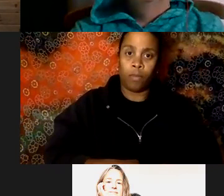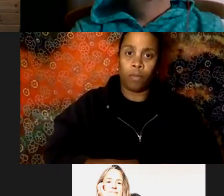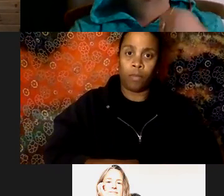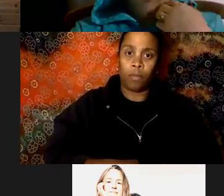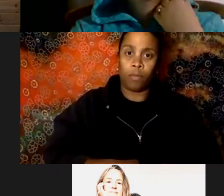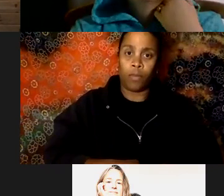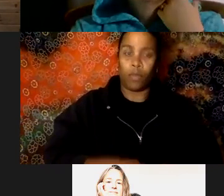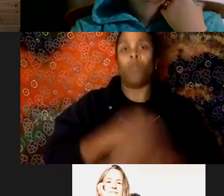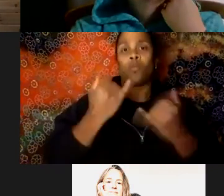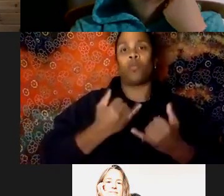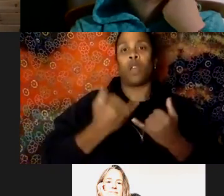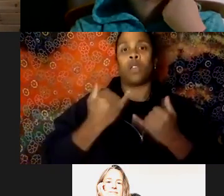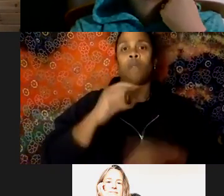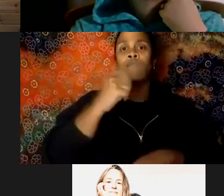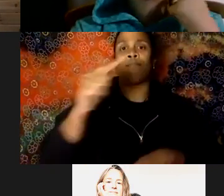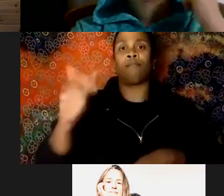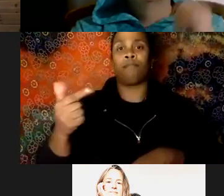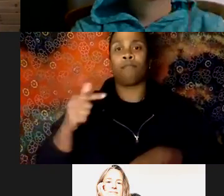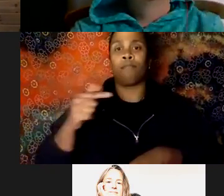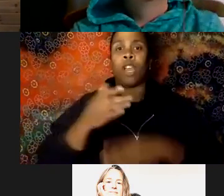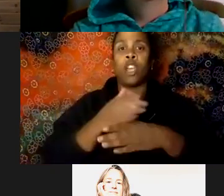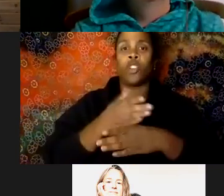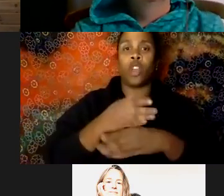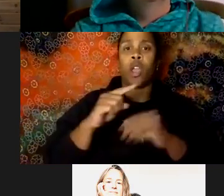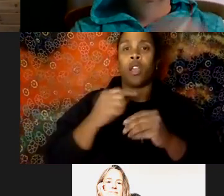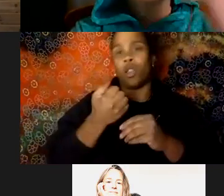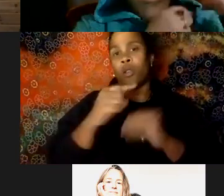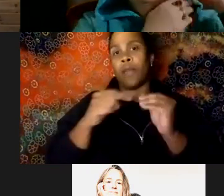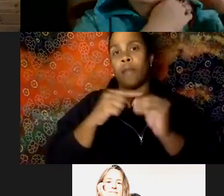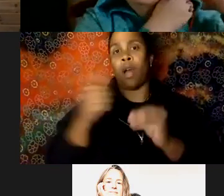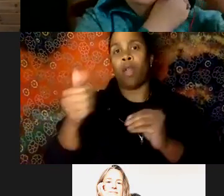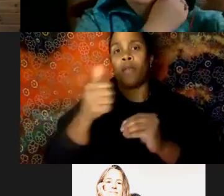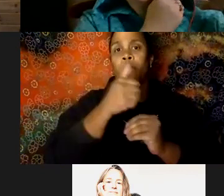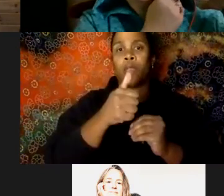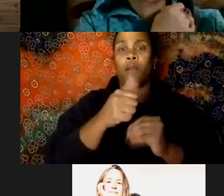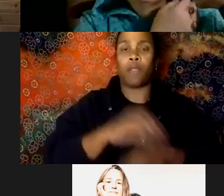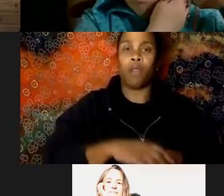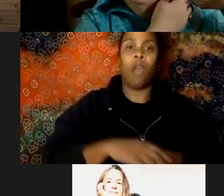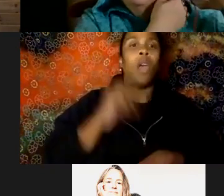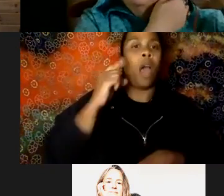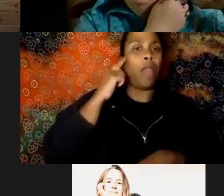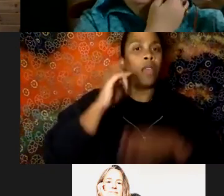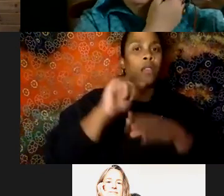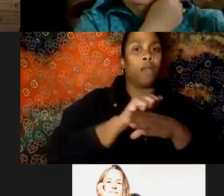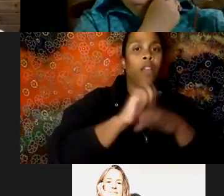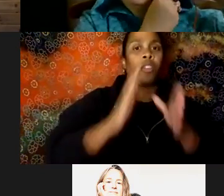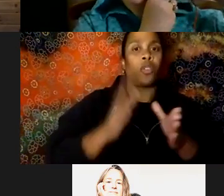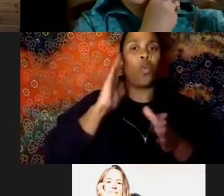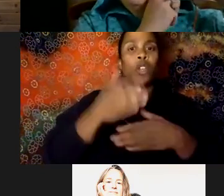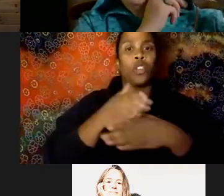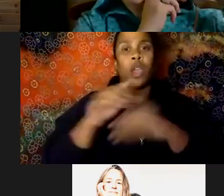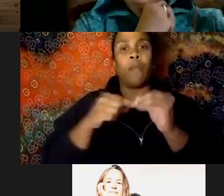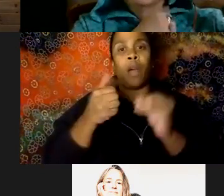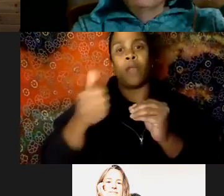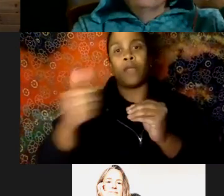and have the practitioners share. And so we'll do probably a combination tonight where the practitioners will share about themselves and what they offer, what they